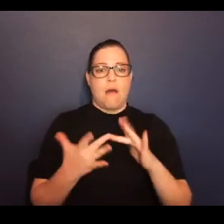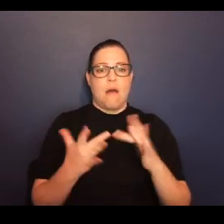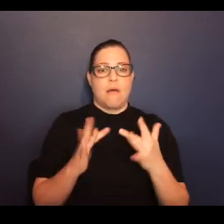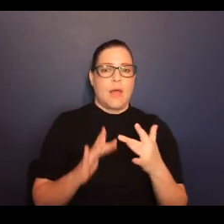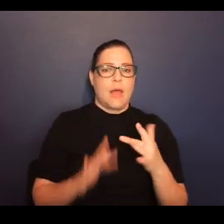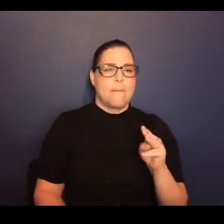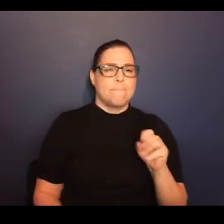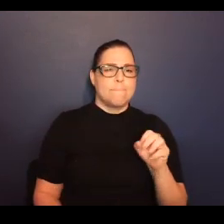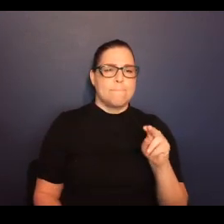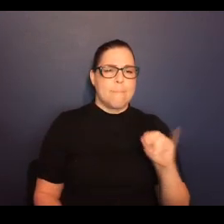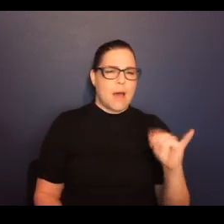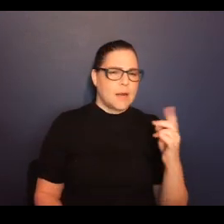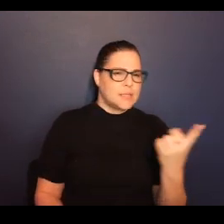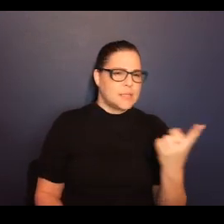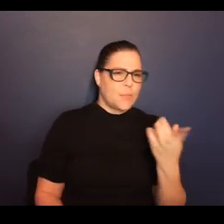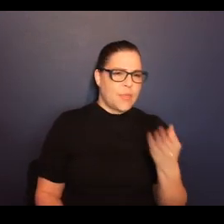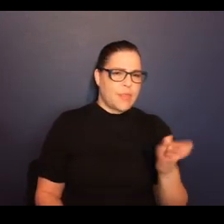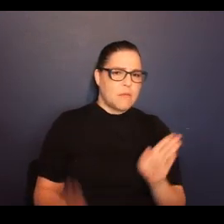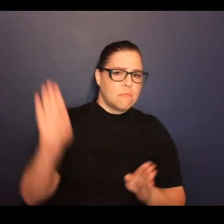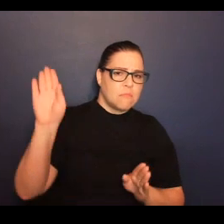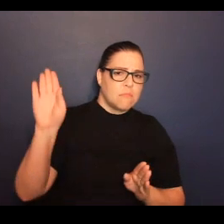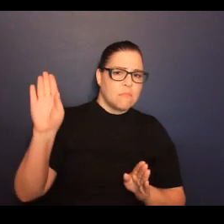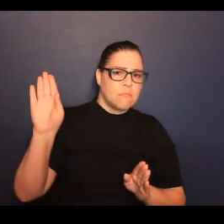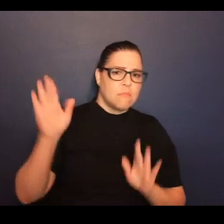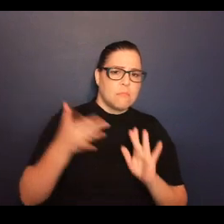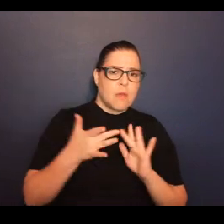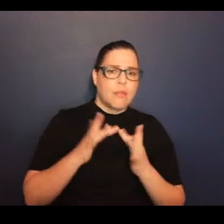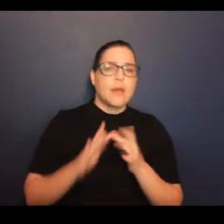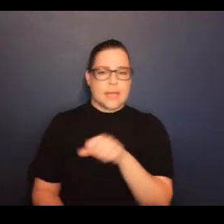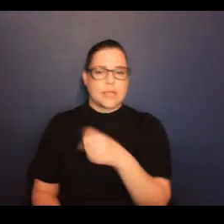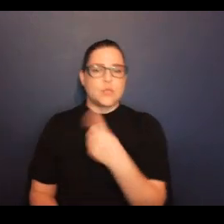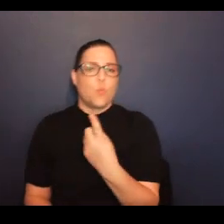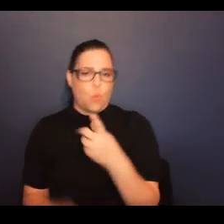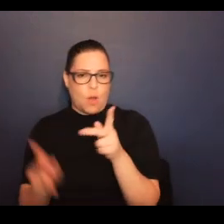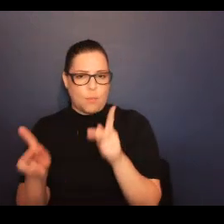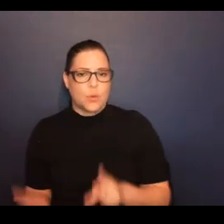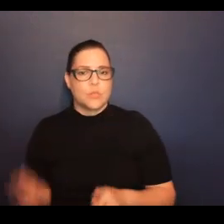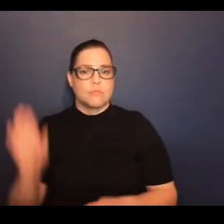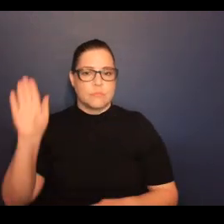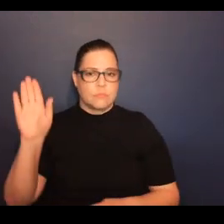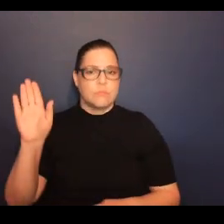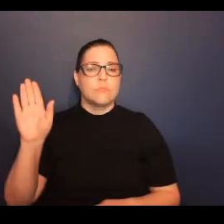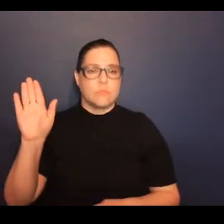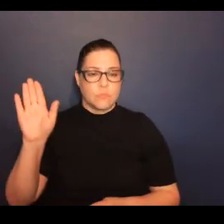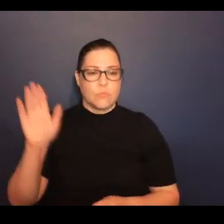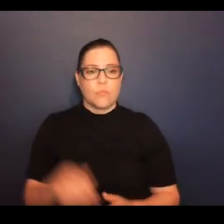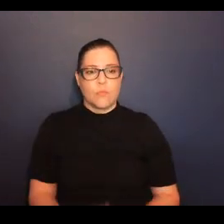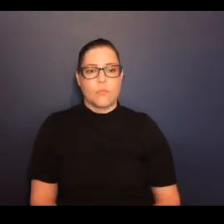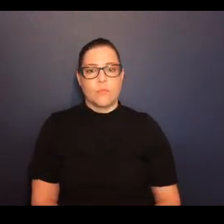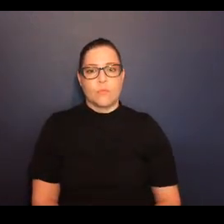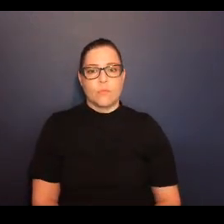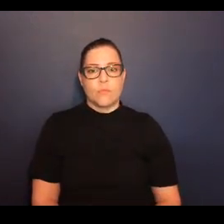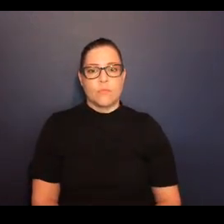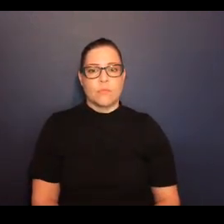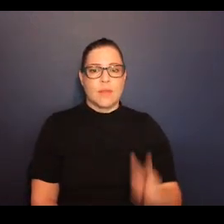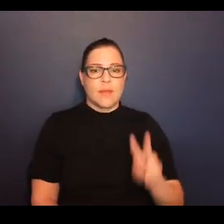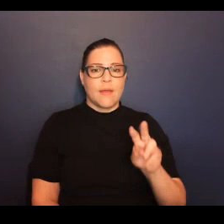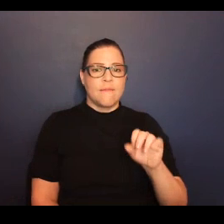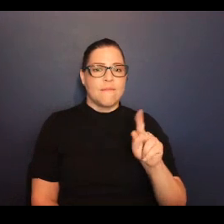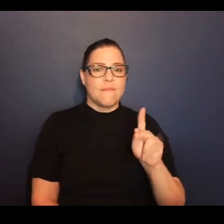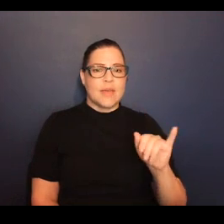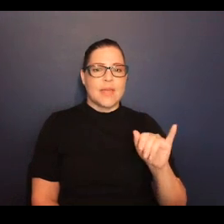there anybody online with their digital hands raised? There is one person with their hand raised. Vicki, go ahead and read their